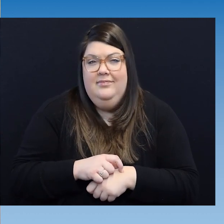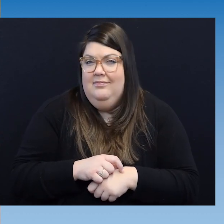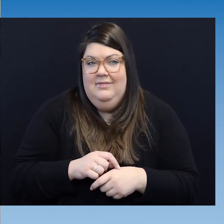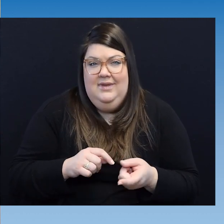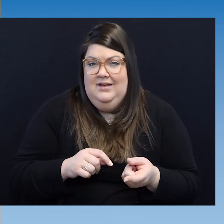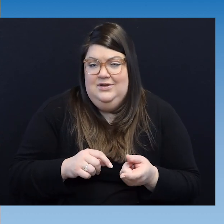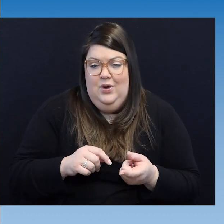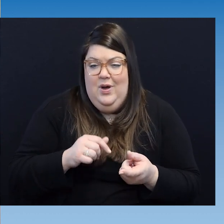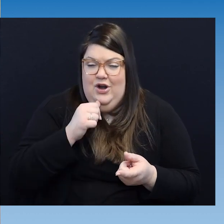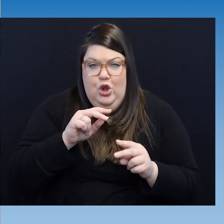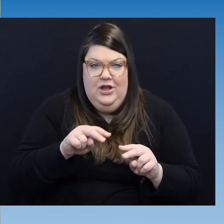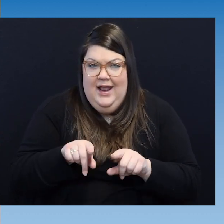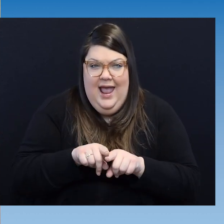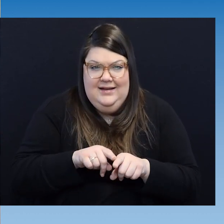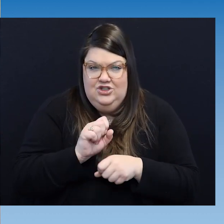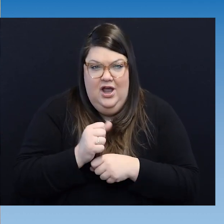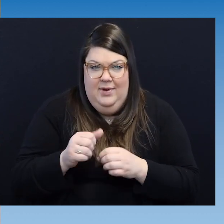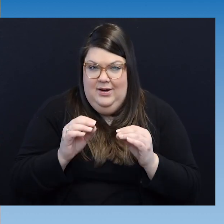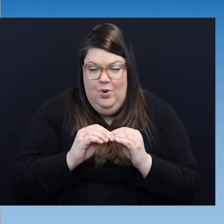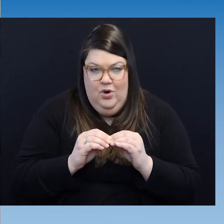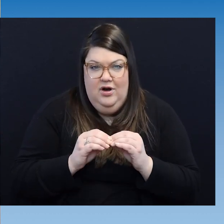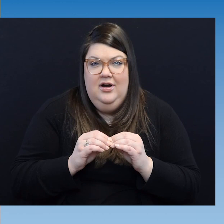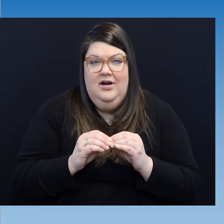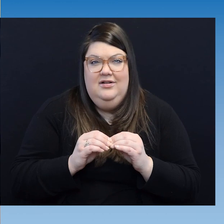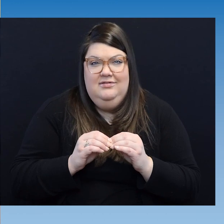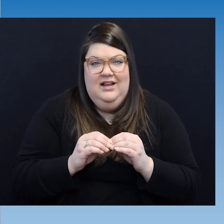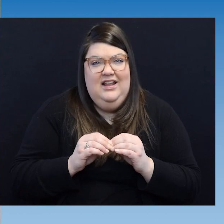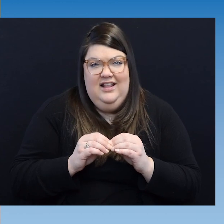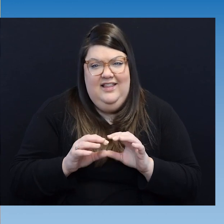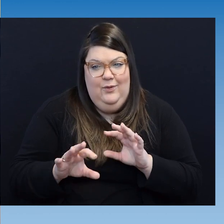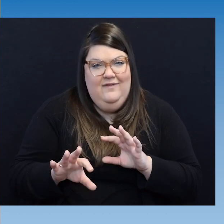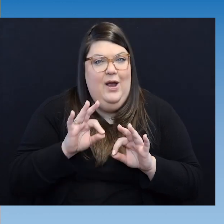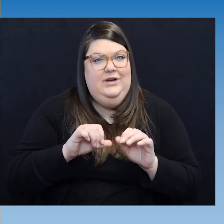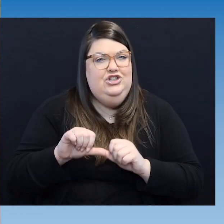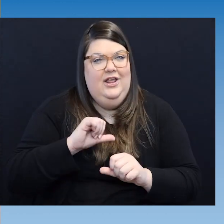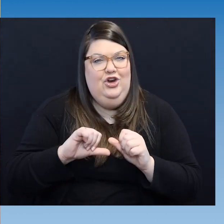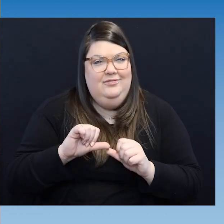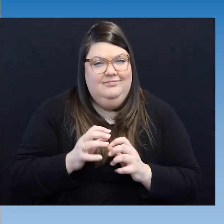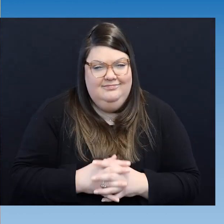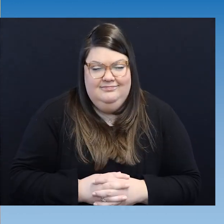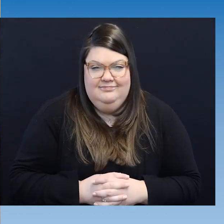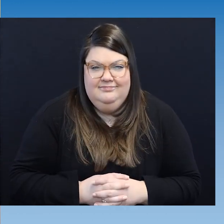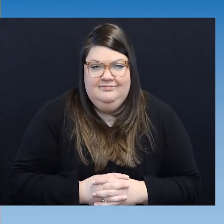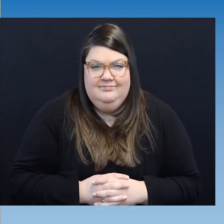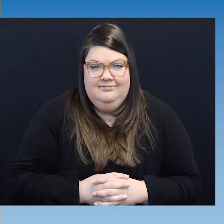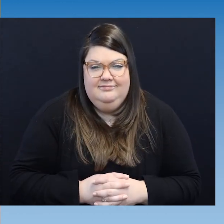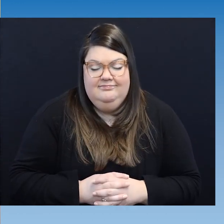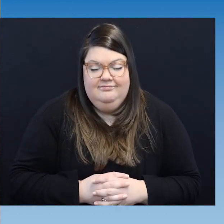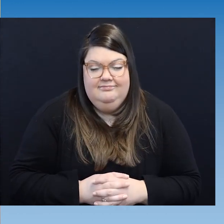a job anymore. It's just something that found me and I found it. So we found each other.